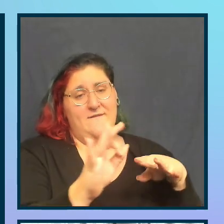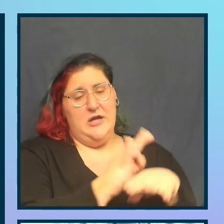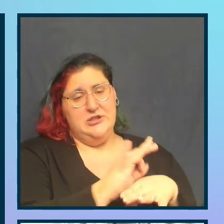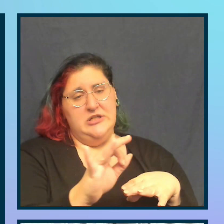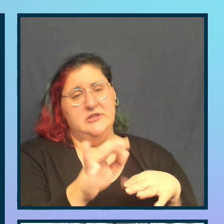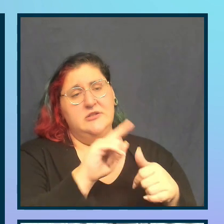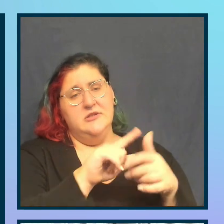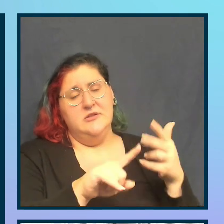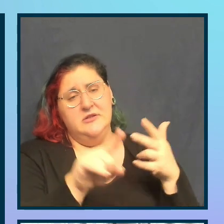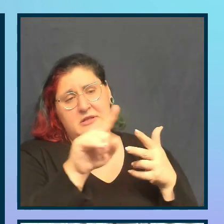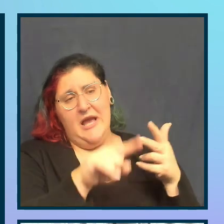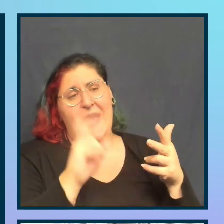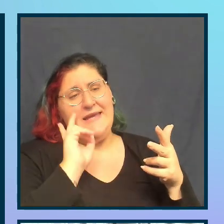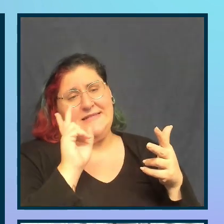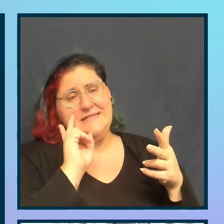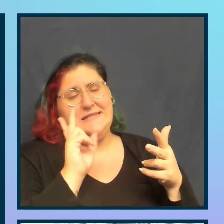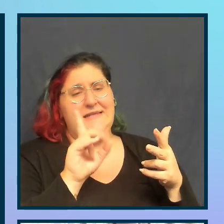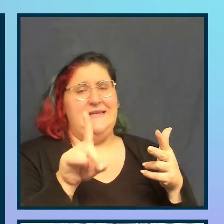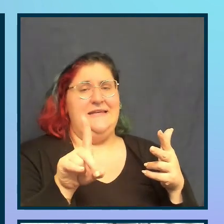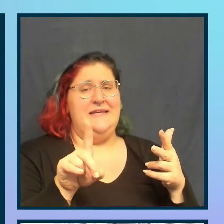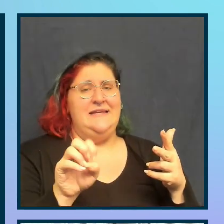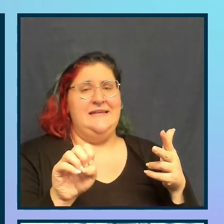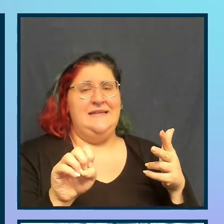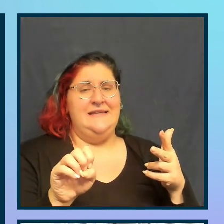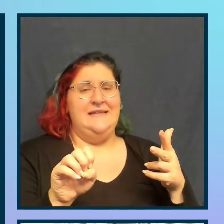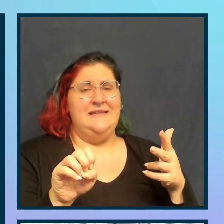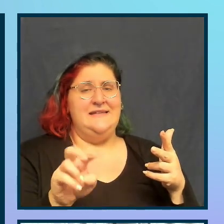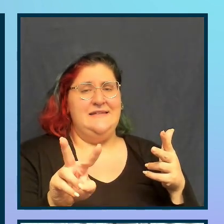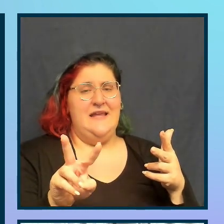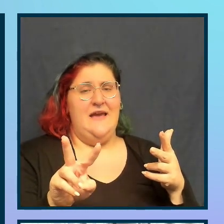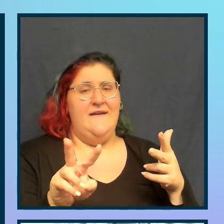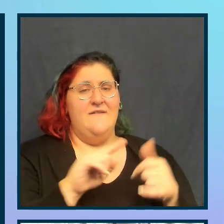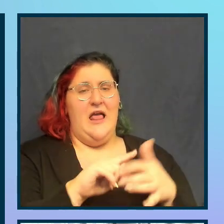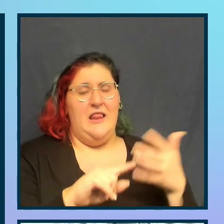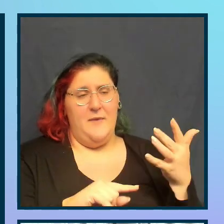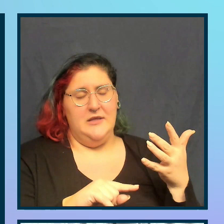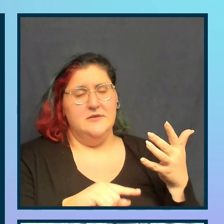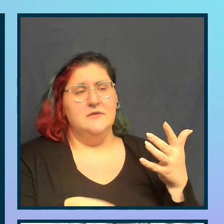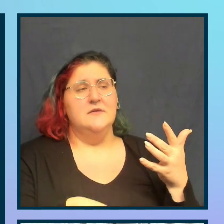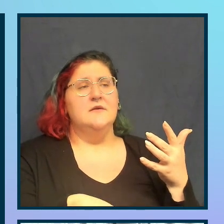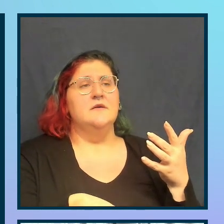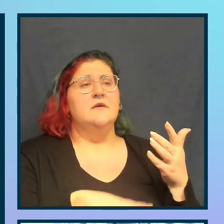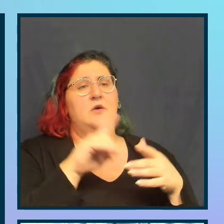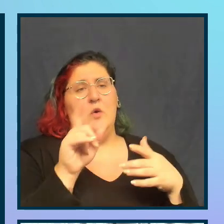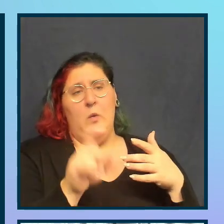can see, okay, this is a div element with a class of question collapsed and with some text of how safe